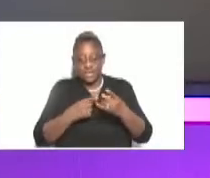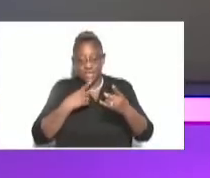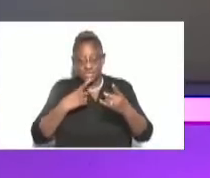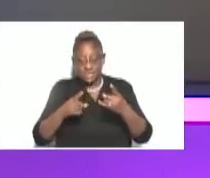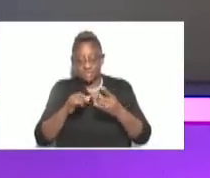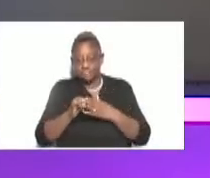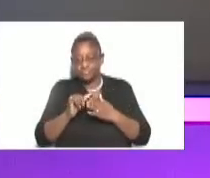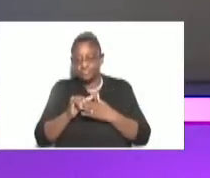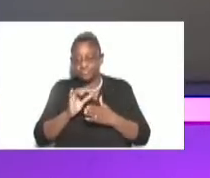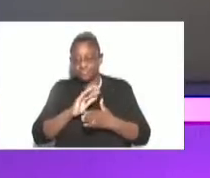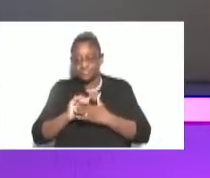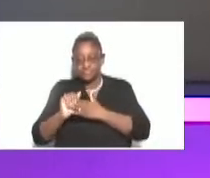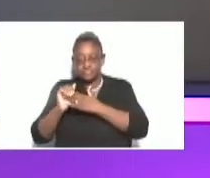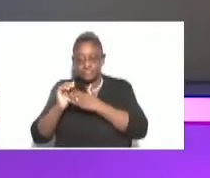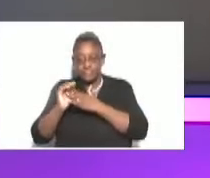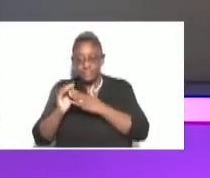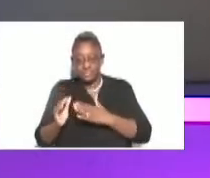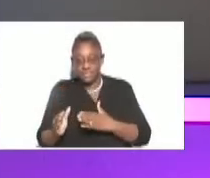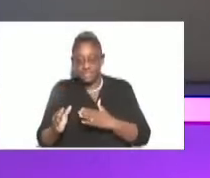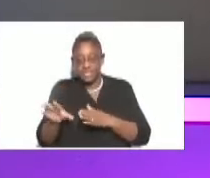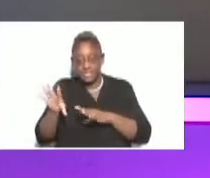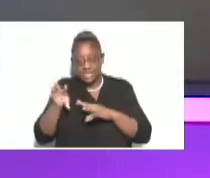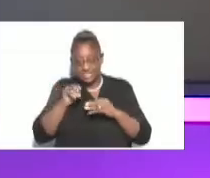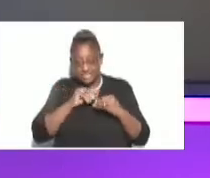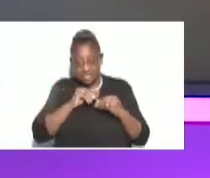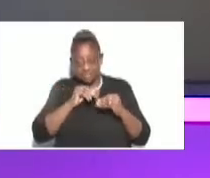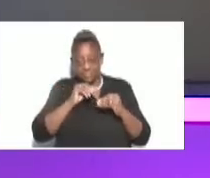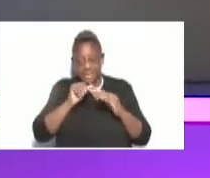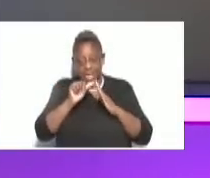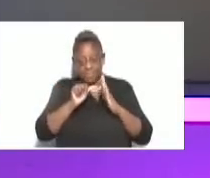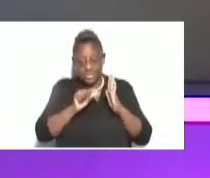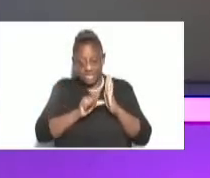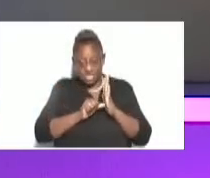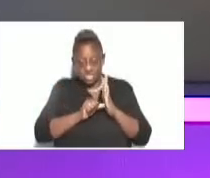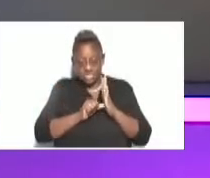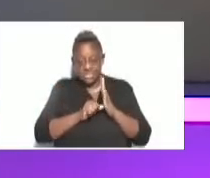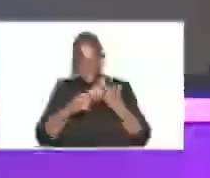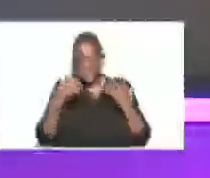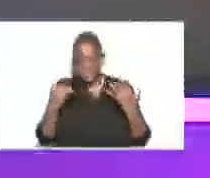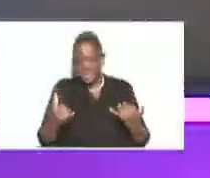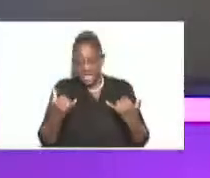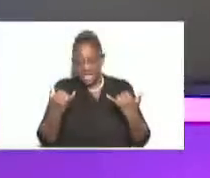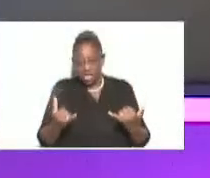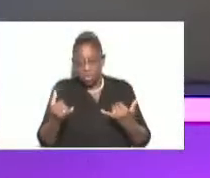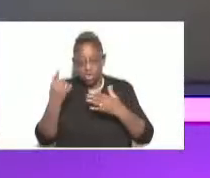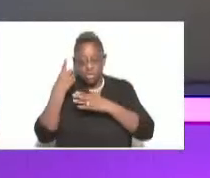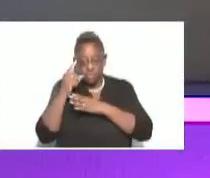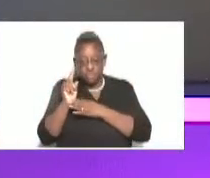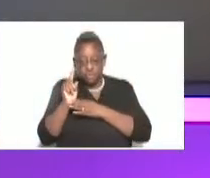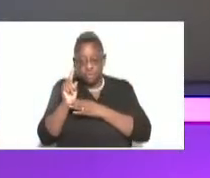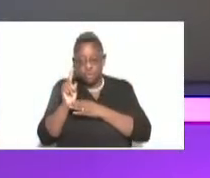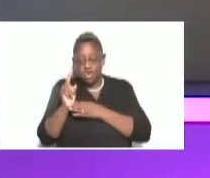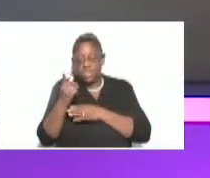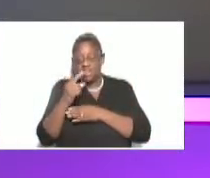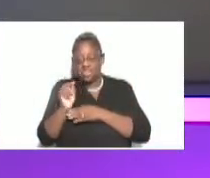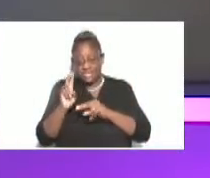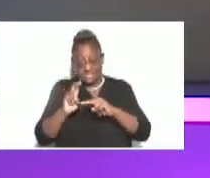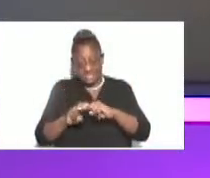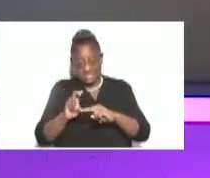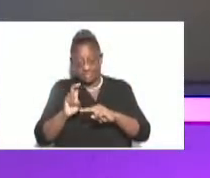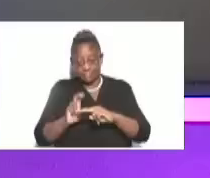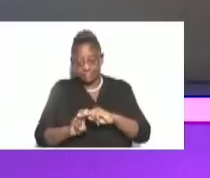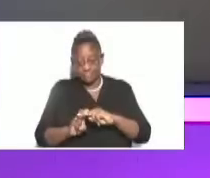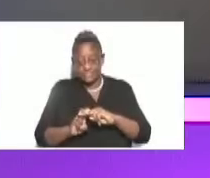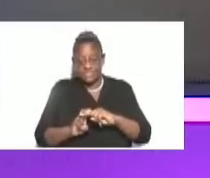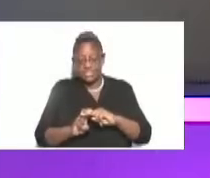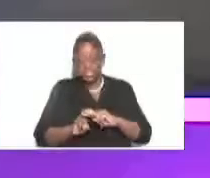Central Council now accepting applications to ratify a standard bearer for the vacant West Grand Bahama and Bimini parliamentary seat.